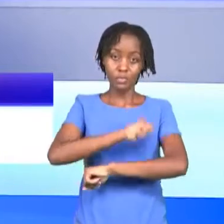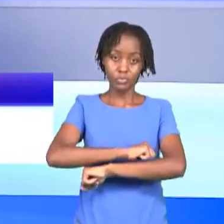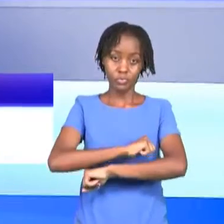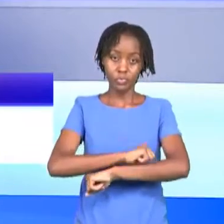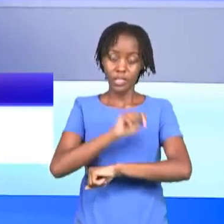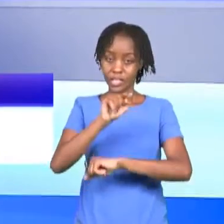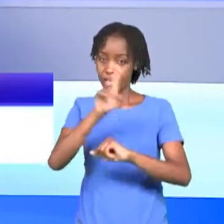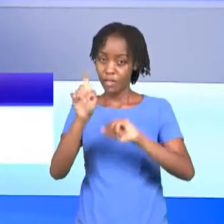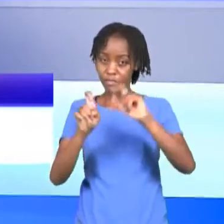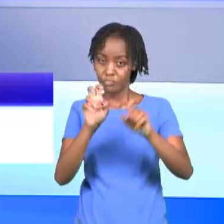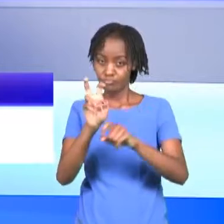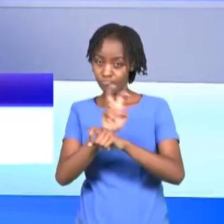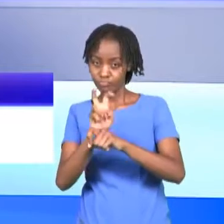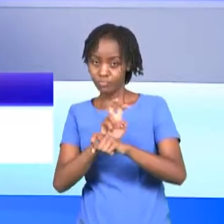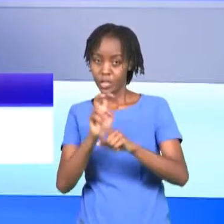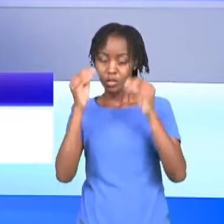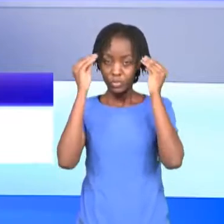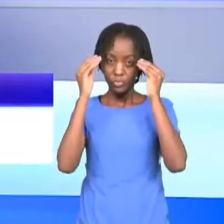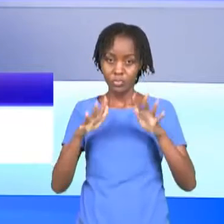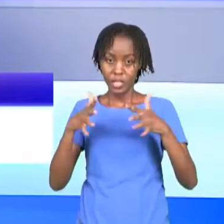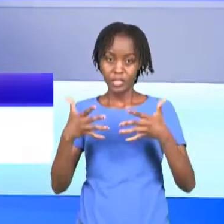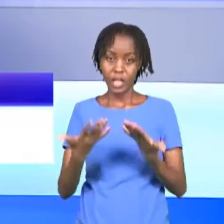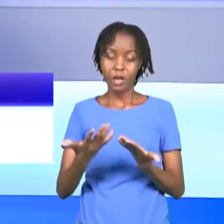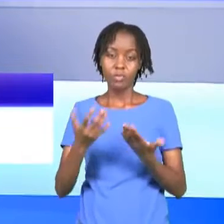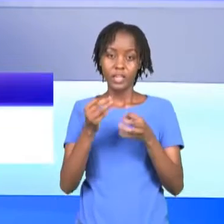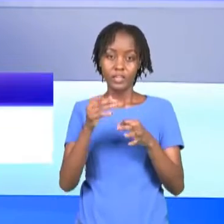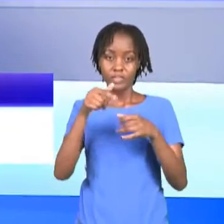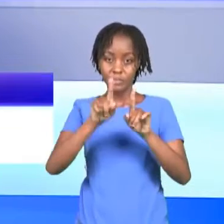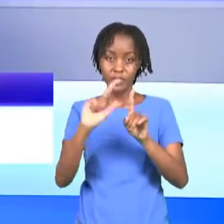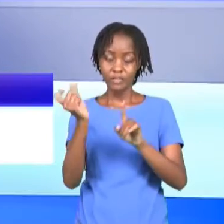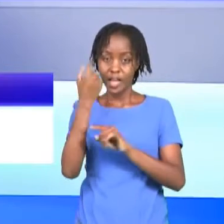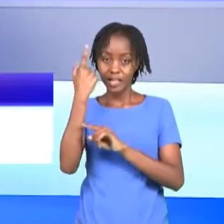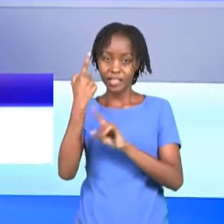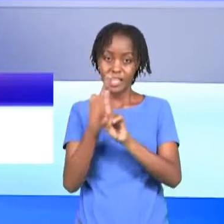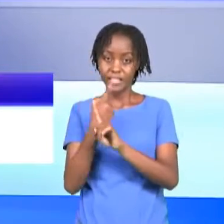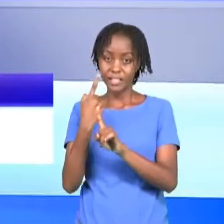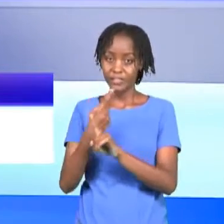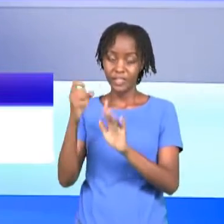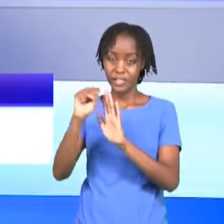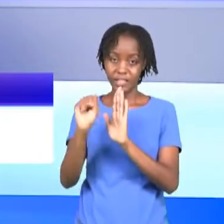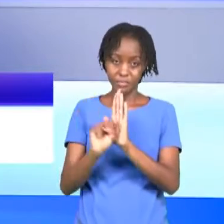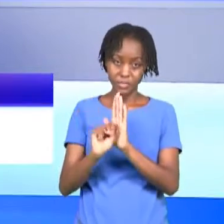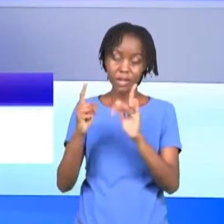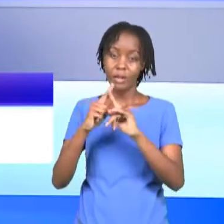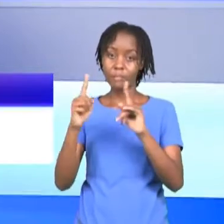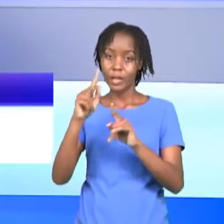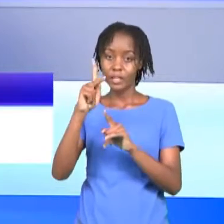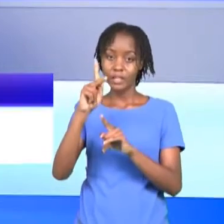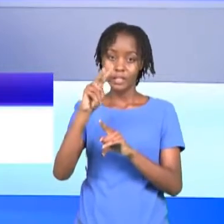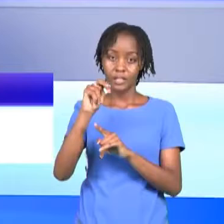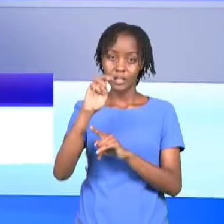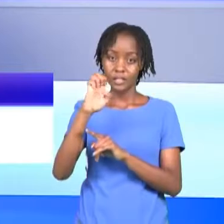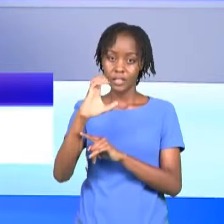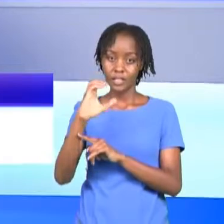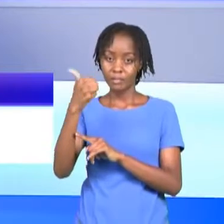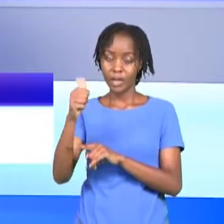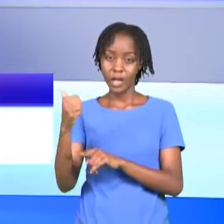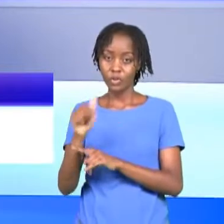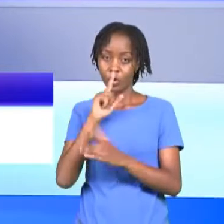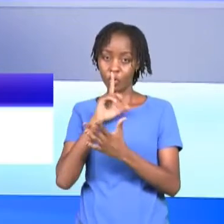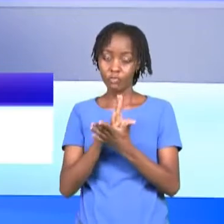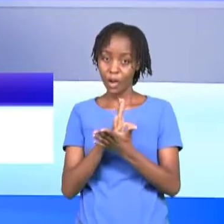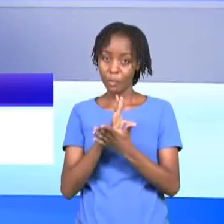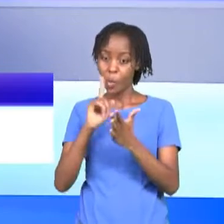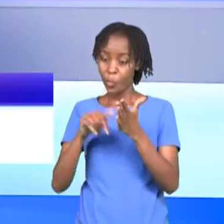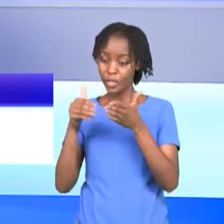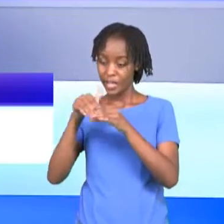will test the learners' understanding in various subjects, even though NEC has not indicated what will be covered in the exams. This will